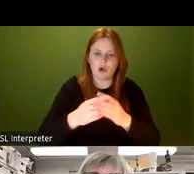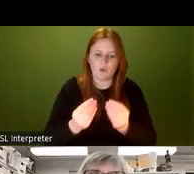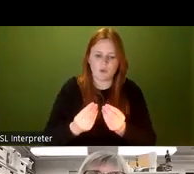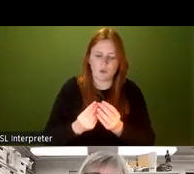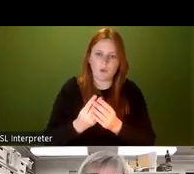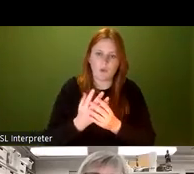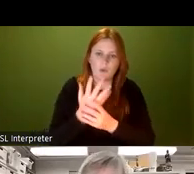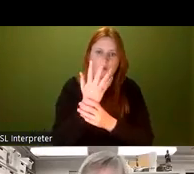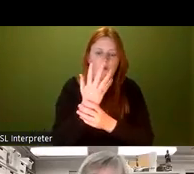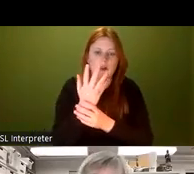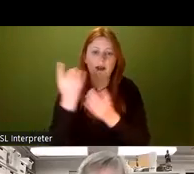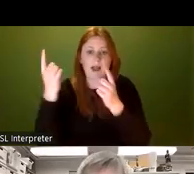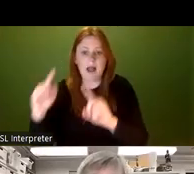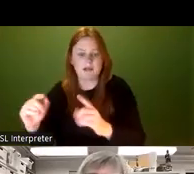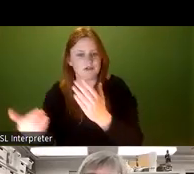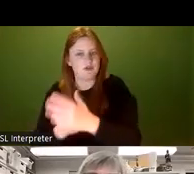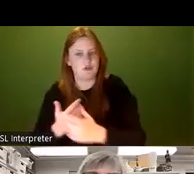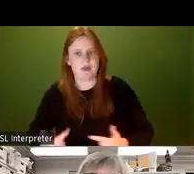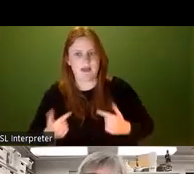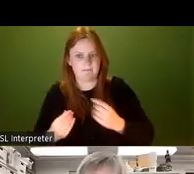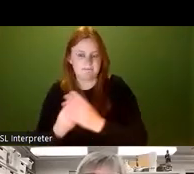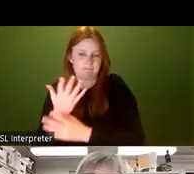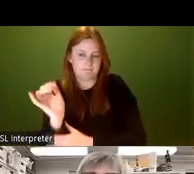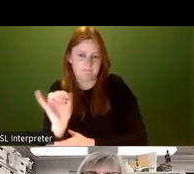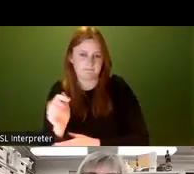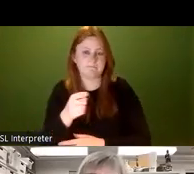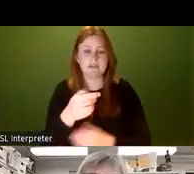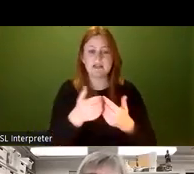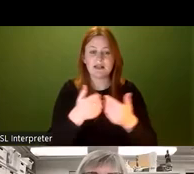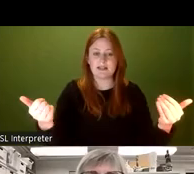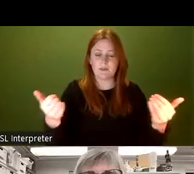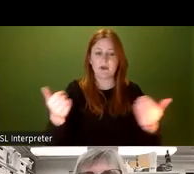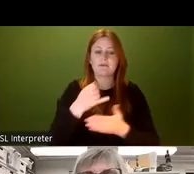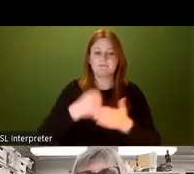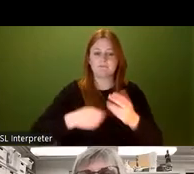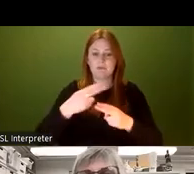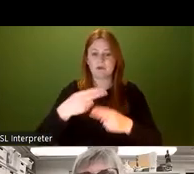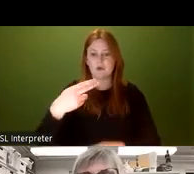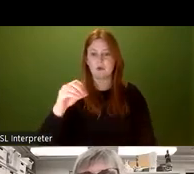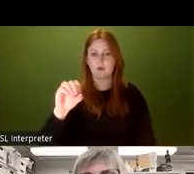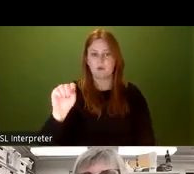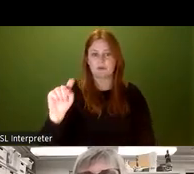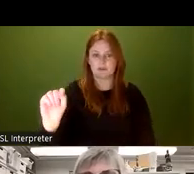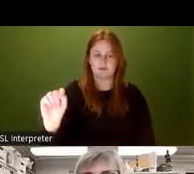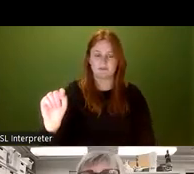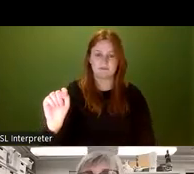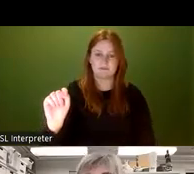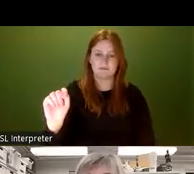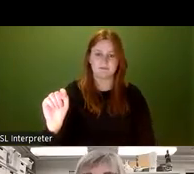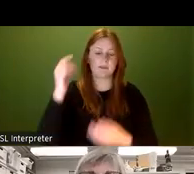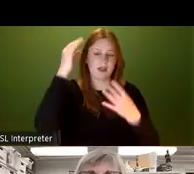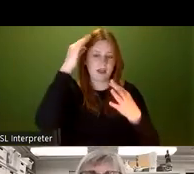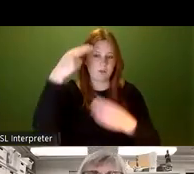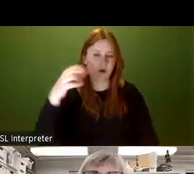eventually. This was a separate piece called Host, and it's really, I was thinking about a host